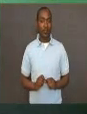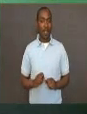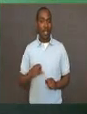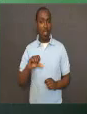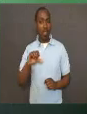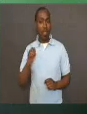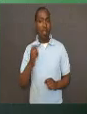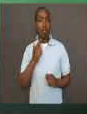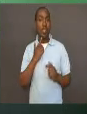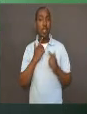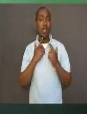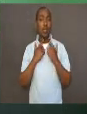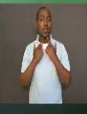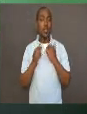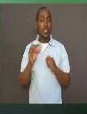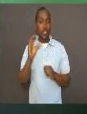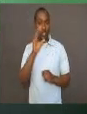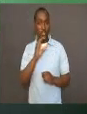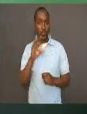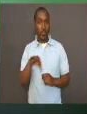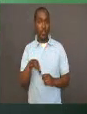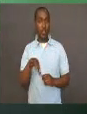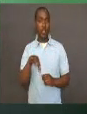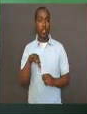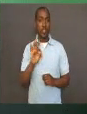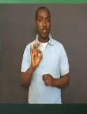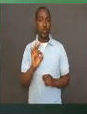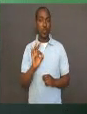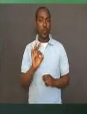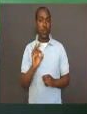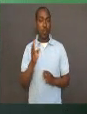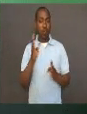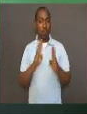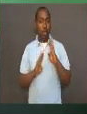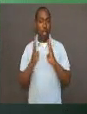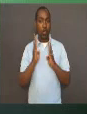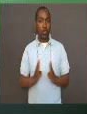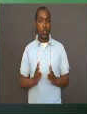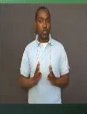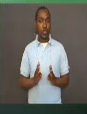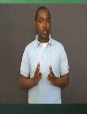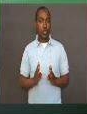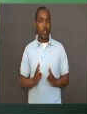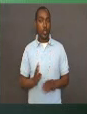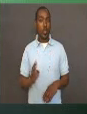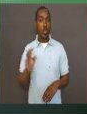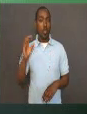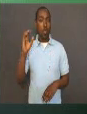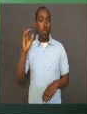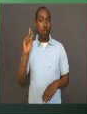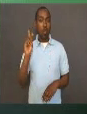Another interesting discovery was made by biologist Robert Koch